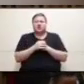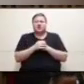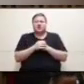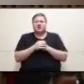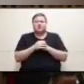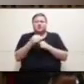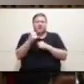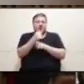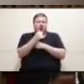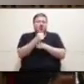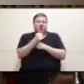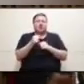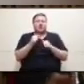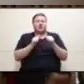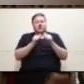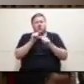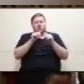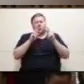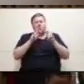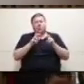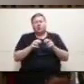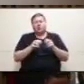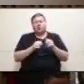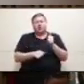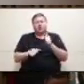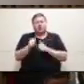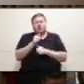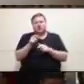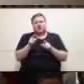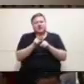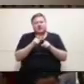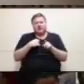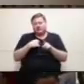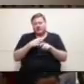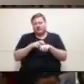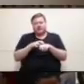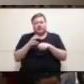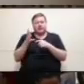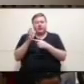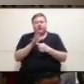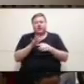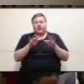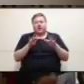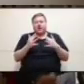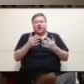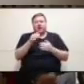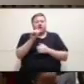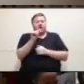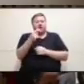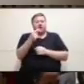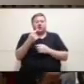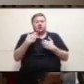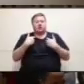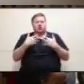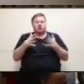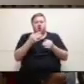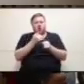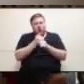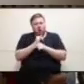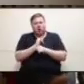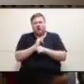Office of the Auditor General. And I must also indicate that, Chair, we even allowed AG to start earlier with their planning this